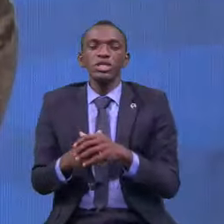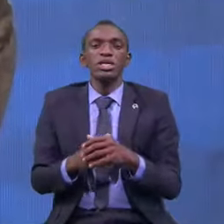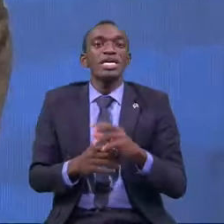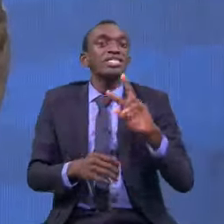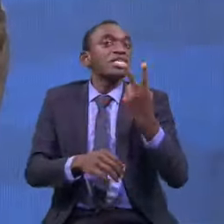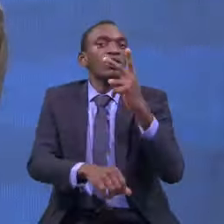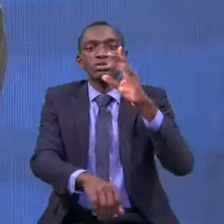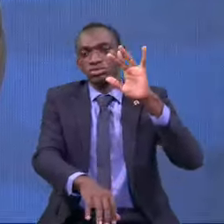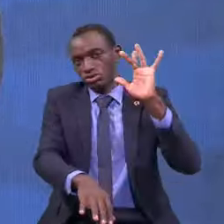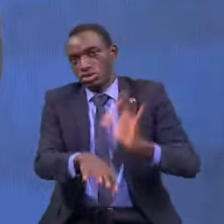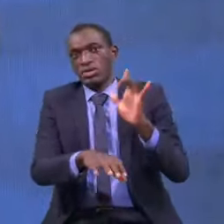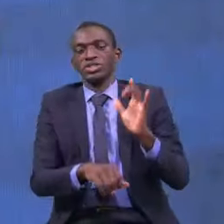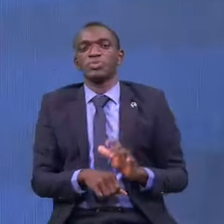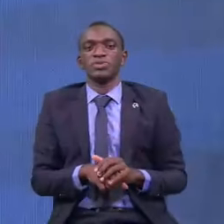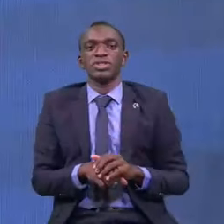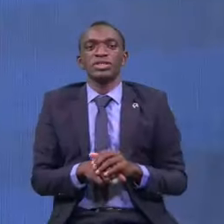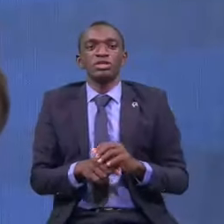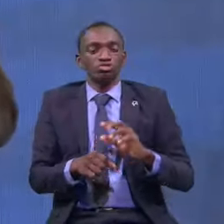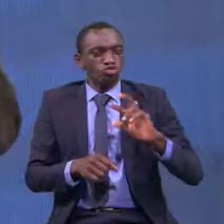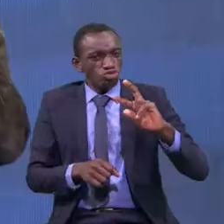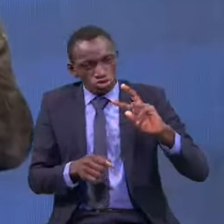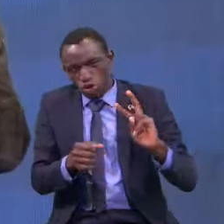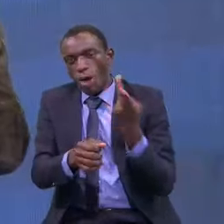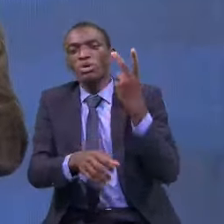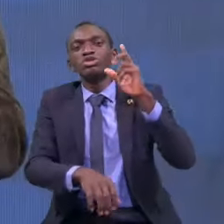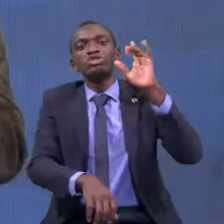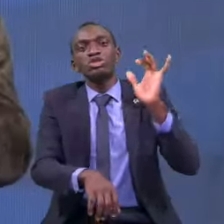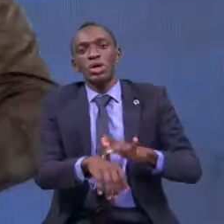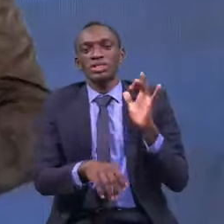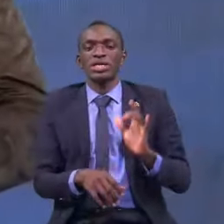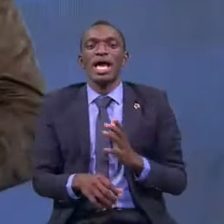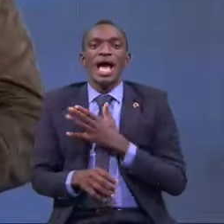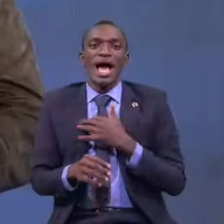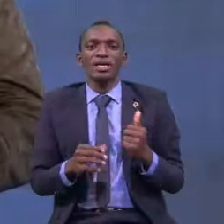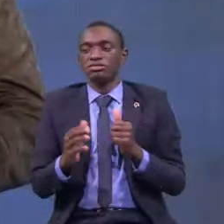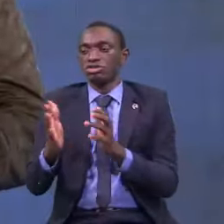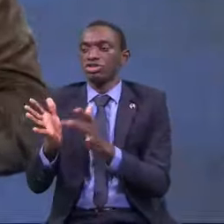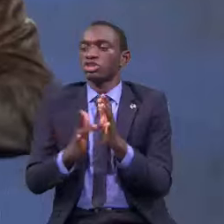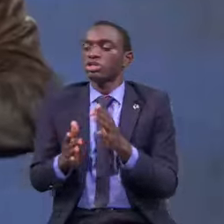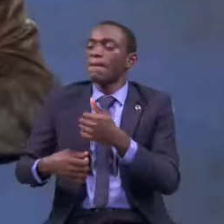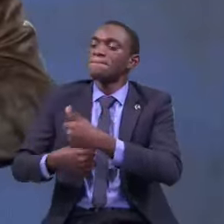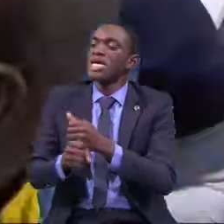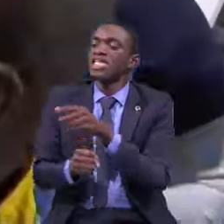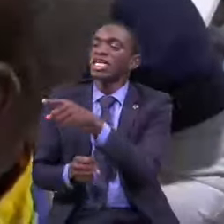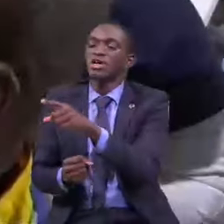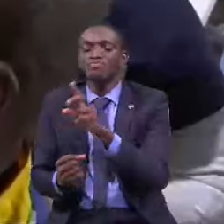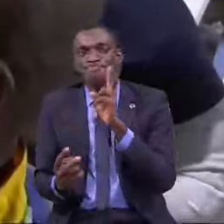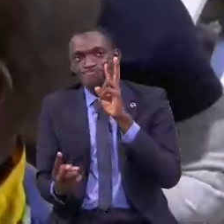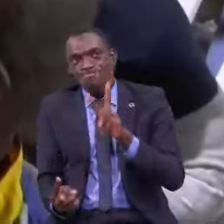Second touch, double touch, and made him look up. And he